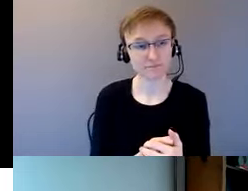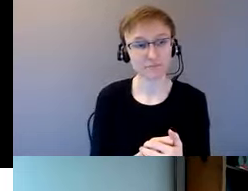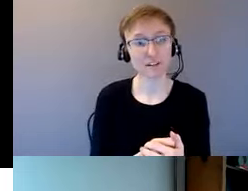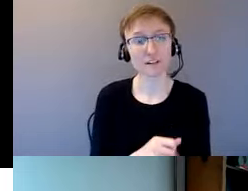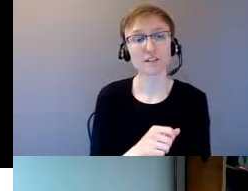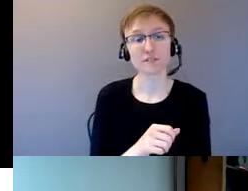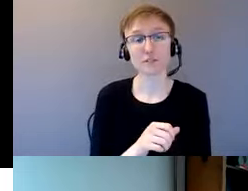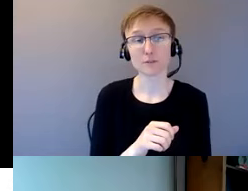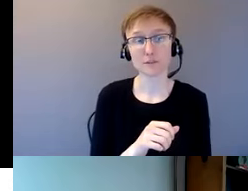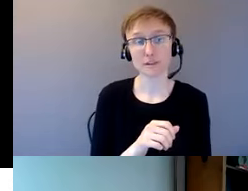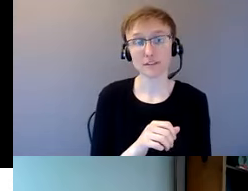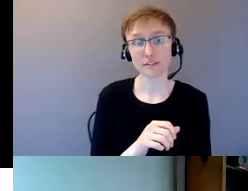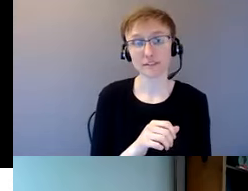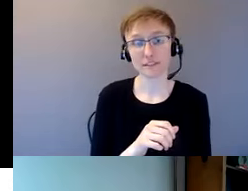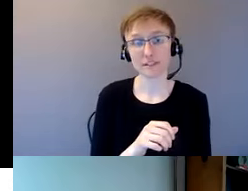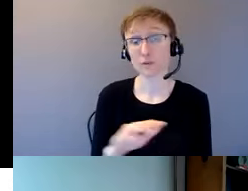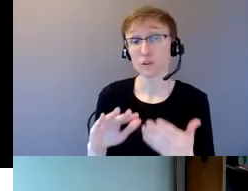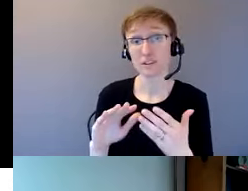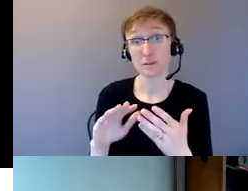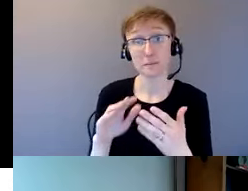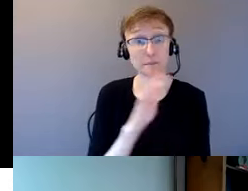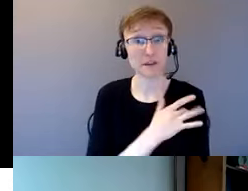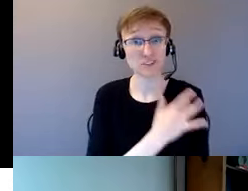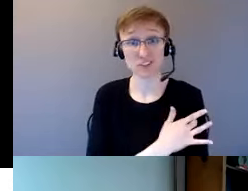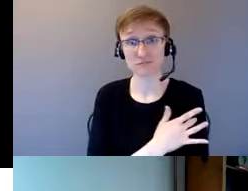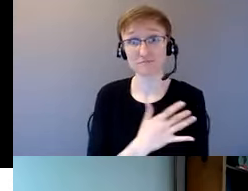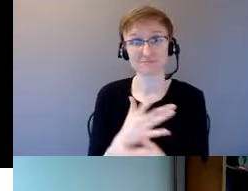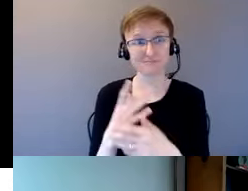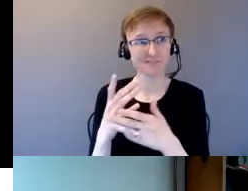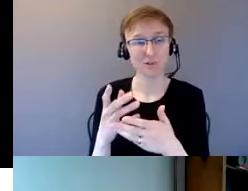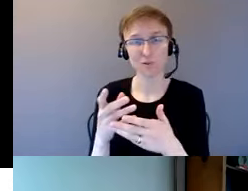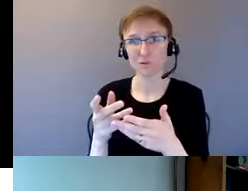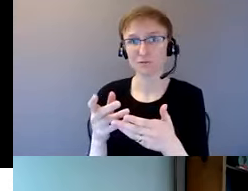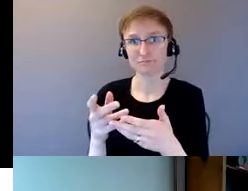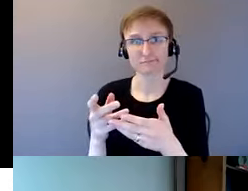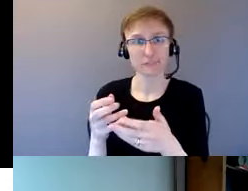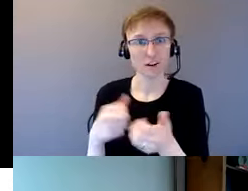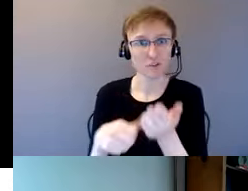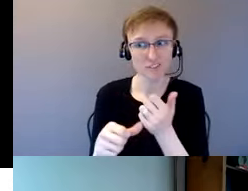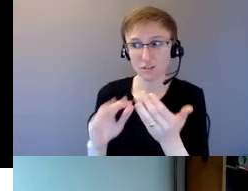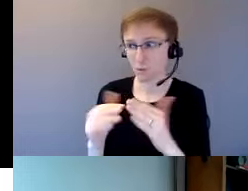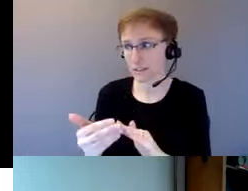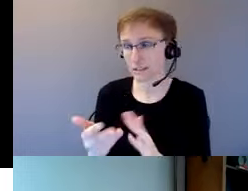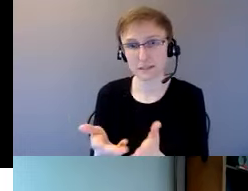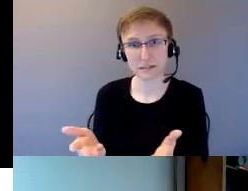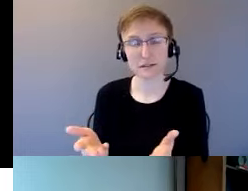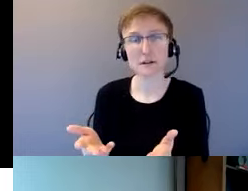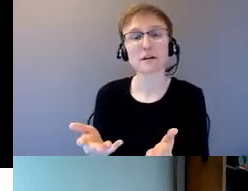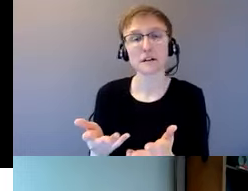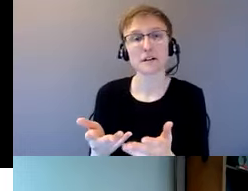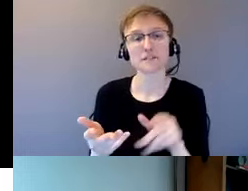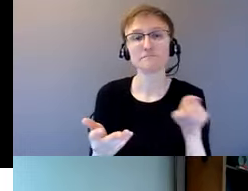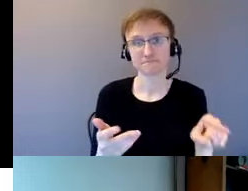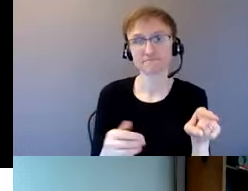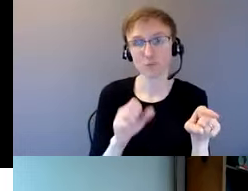way for the community-based patients to access that system. So under the Substitute Decisions Act, we do what's called a Section